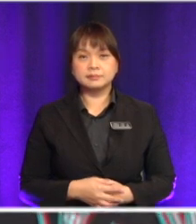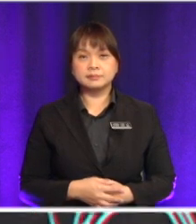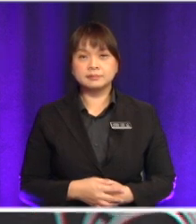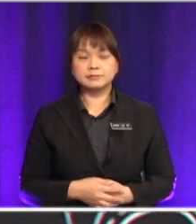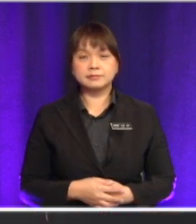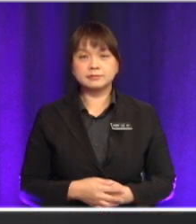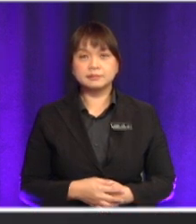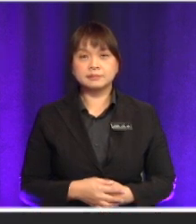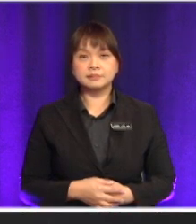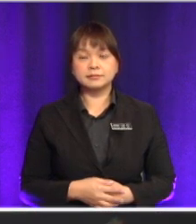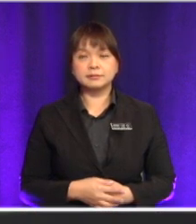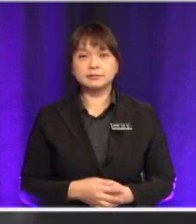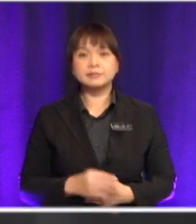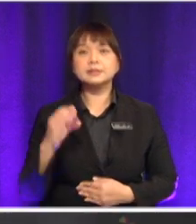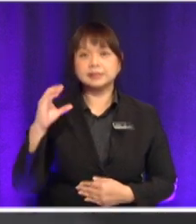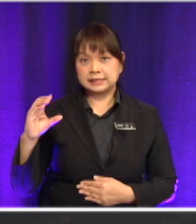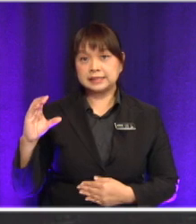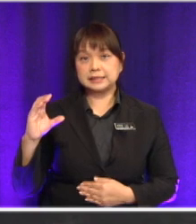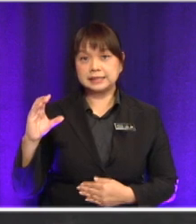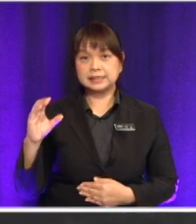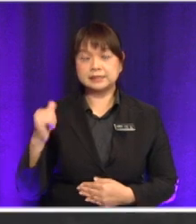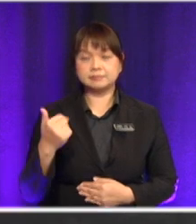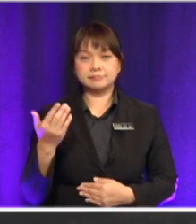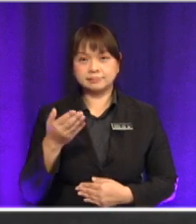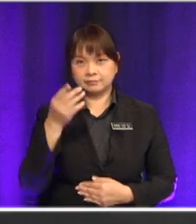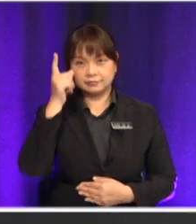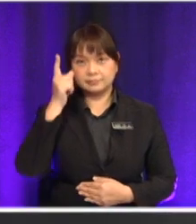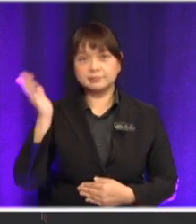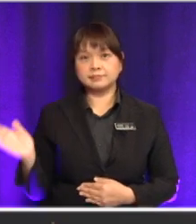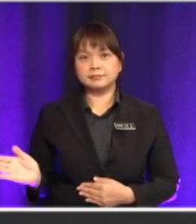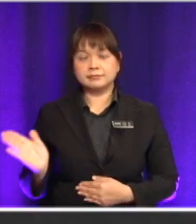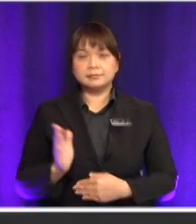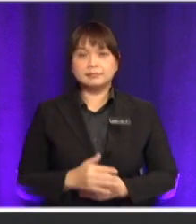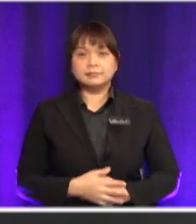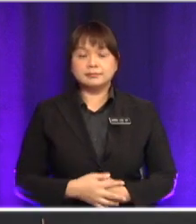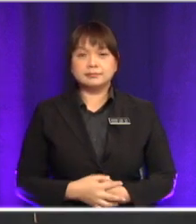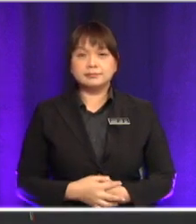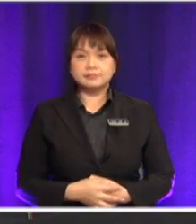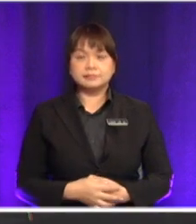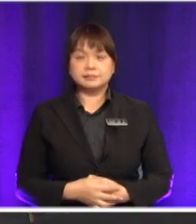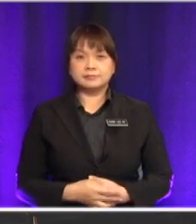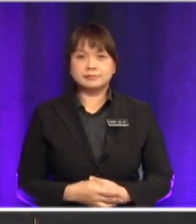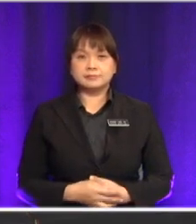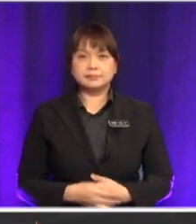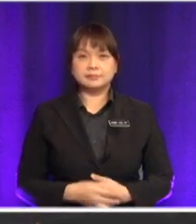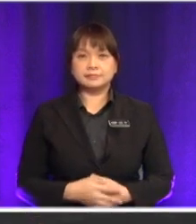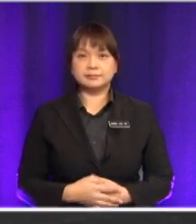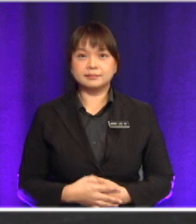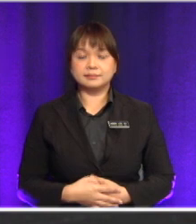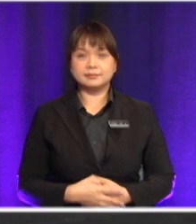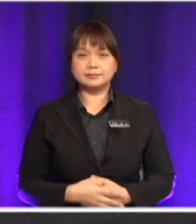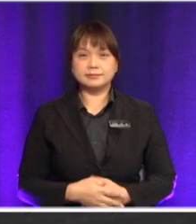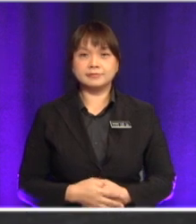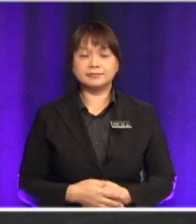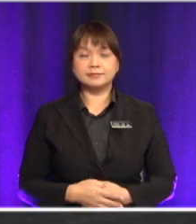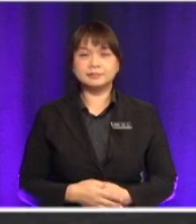A C. Thank you, Rafi. Yeah. Right. All right. These are smart kids. They already know the answer. They're just entertaining me, Oh, actually.